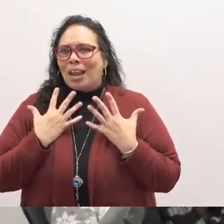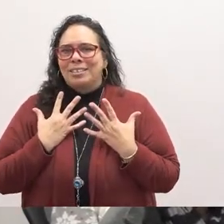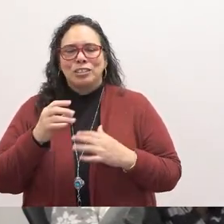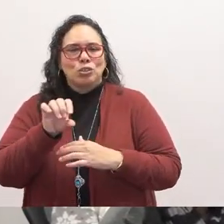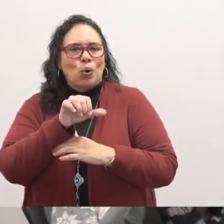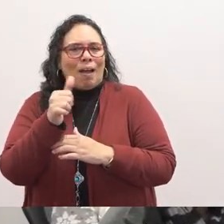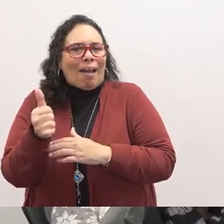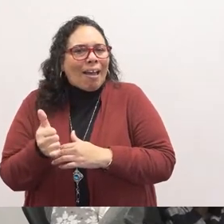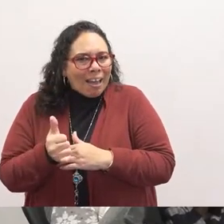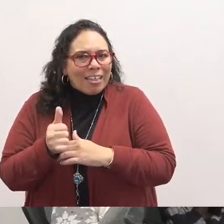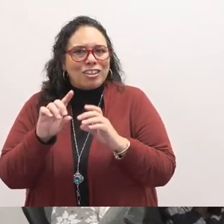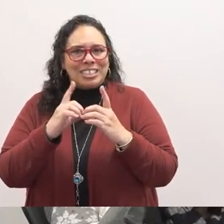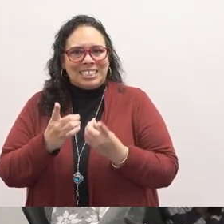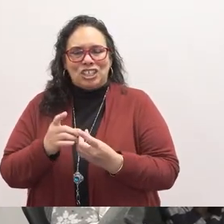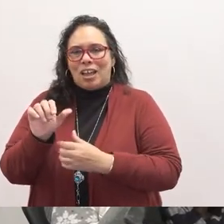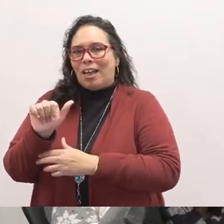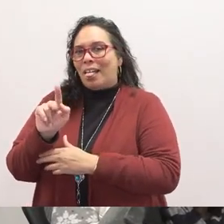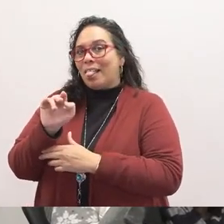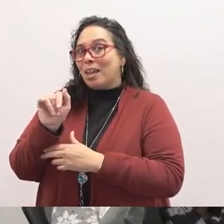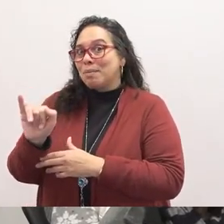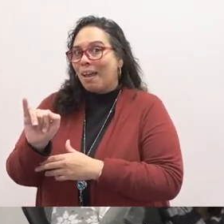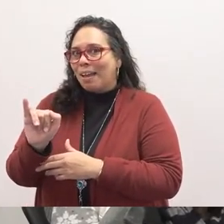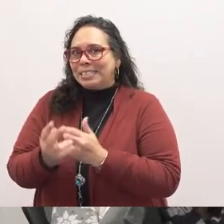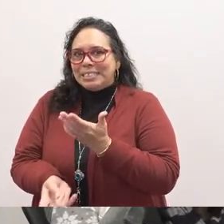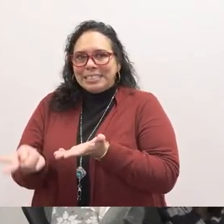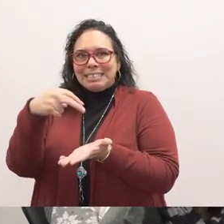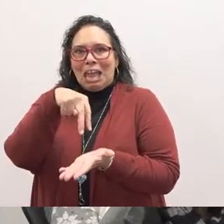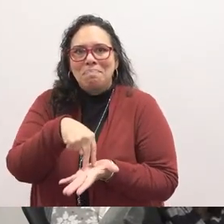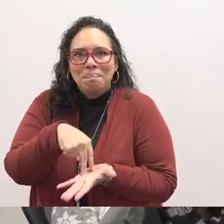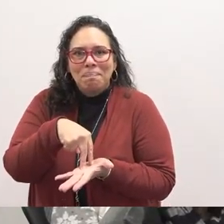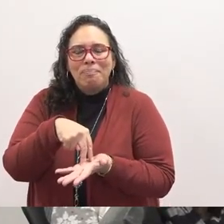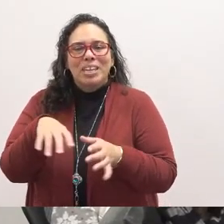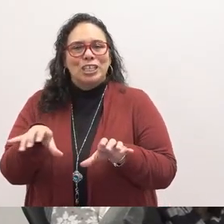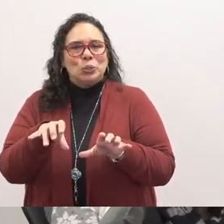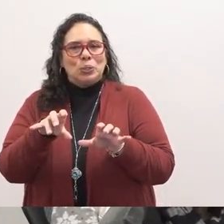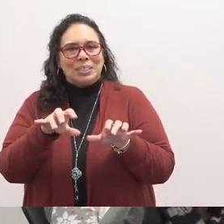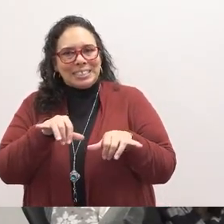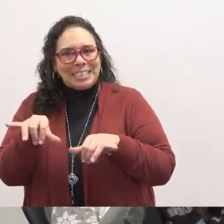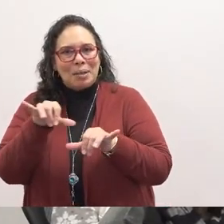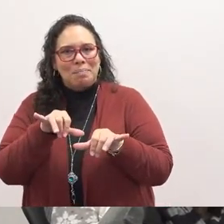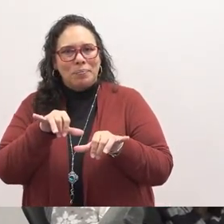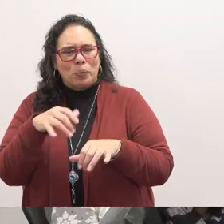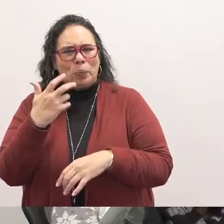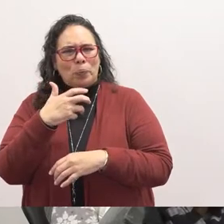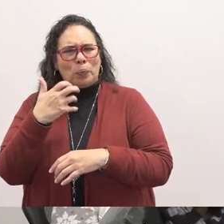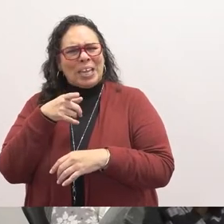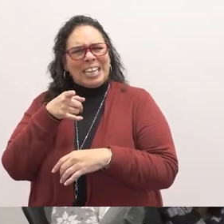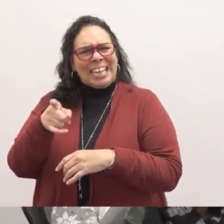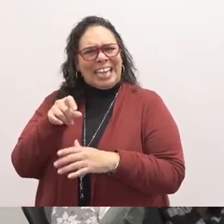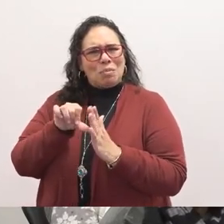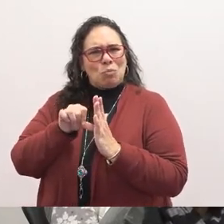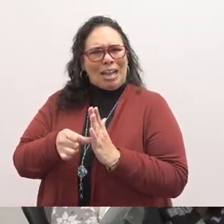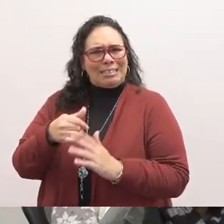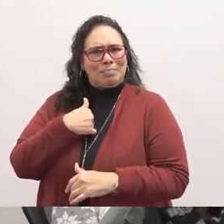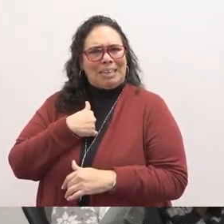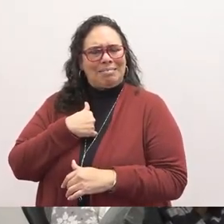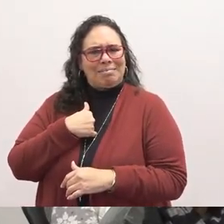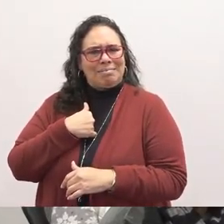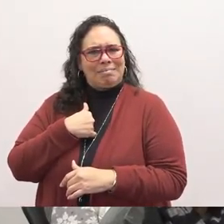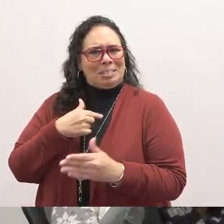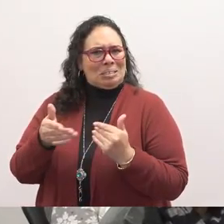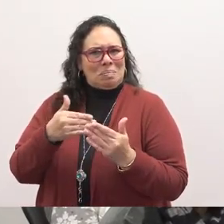to step up and consider doing the same. Shane has always impressed me, even as a young man, as